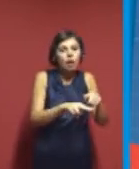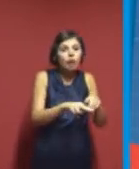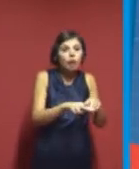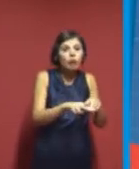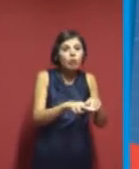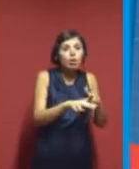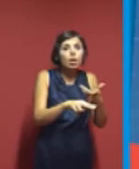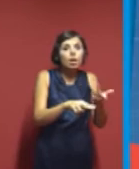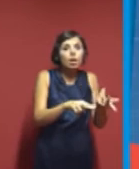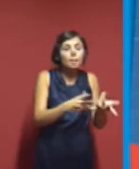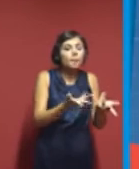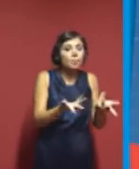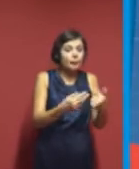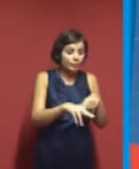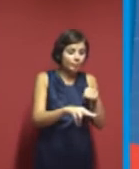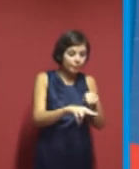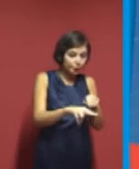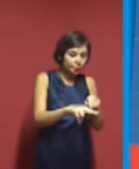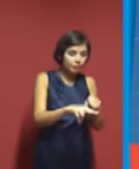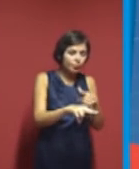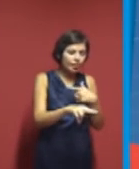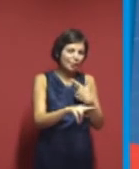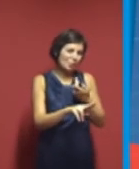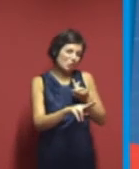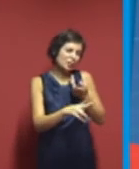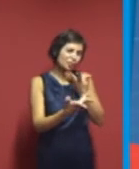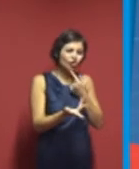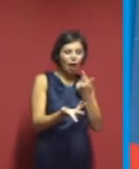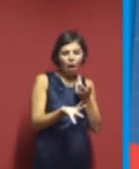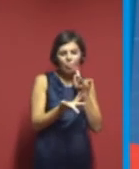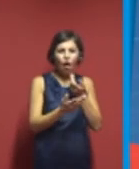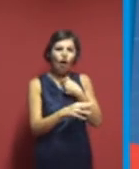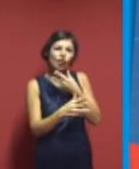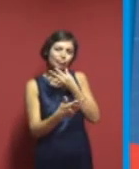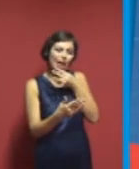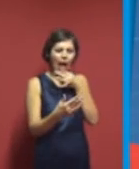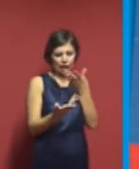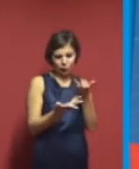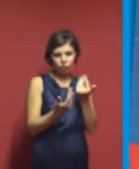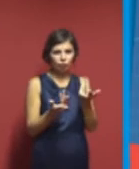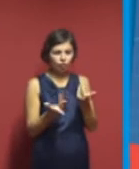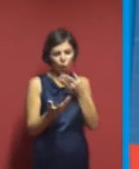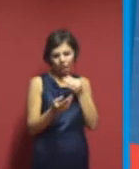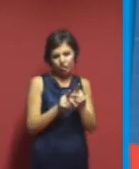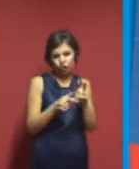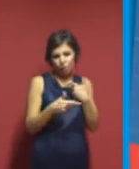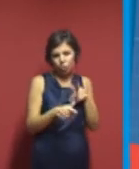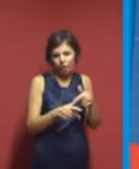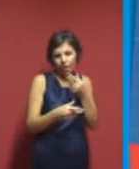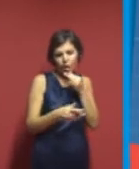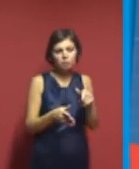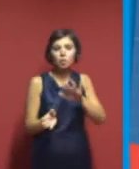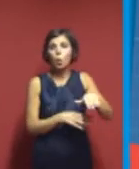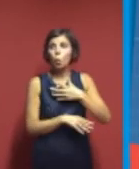cosmetic toy. Here's an artwork, which is by Jean Tinguely, built a great many art machines in the